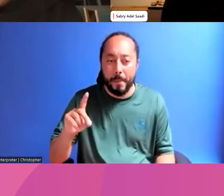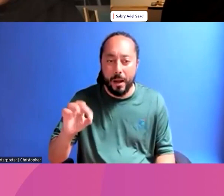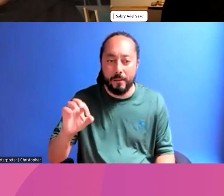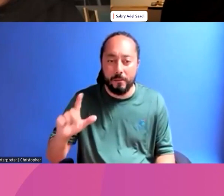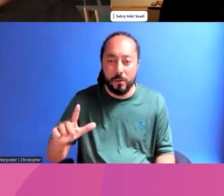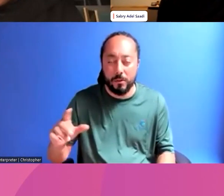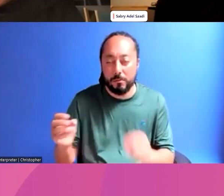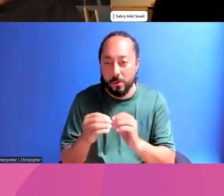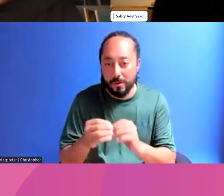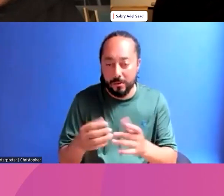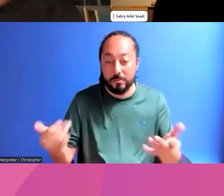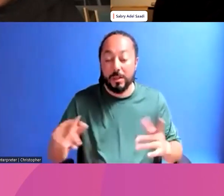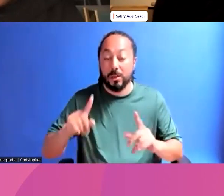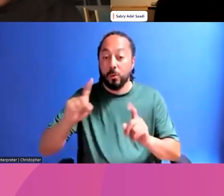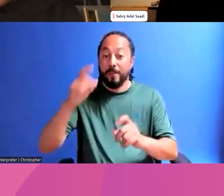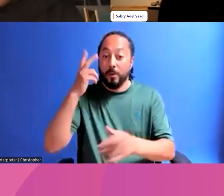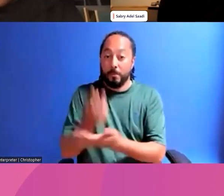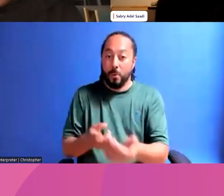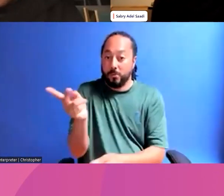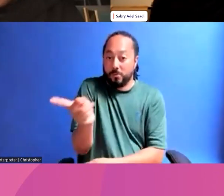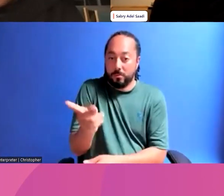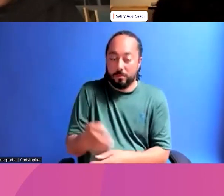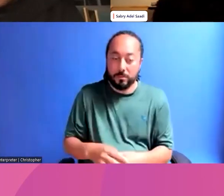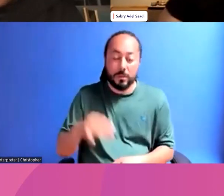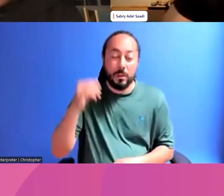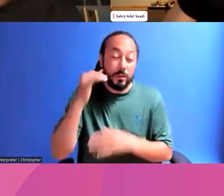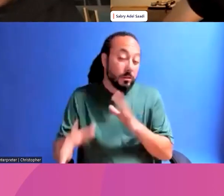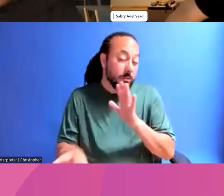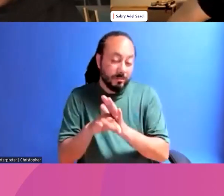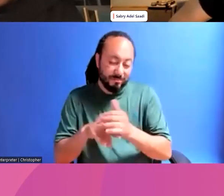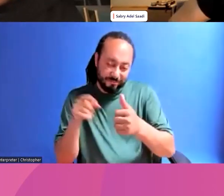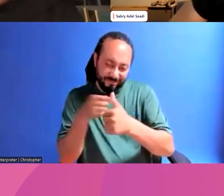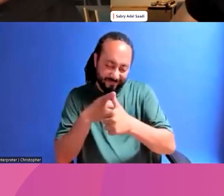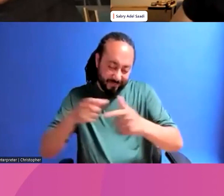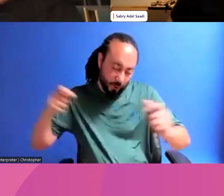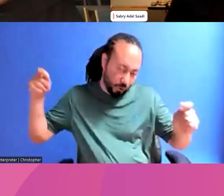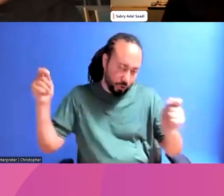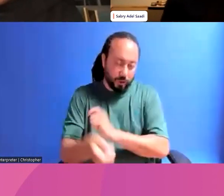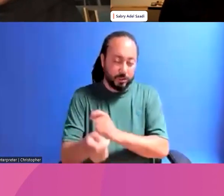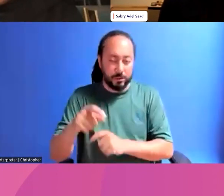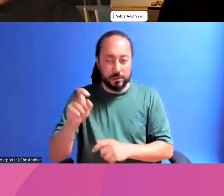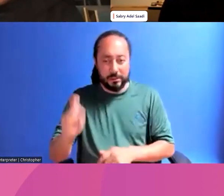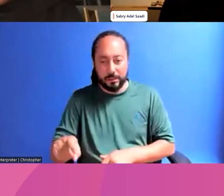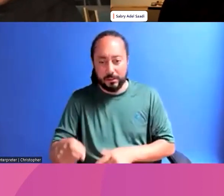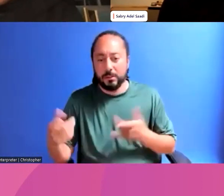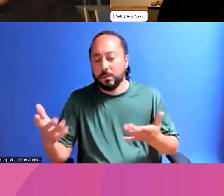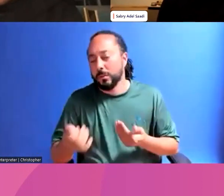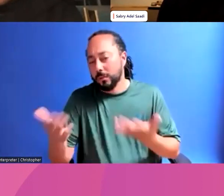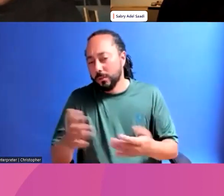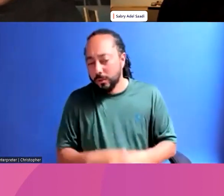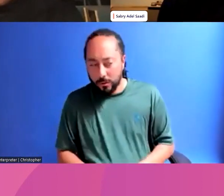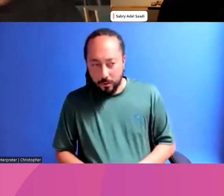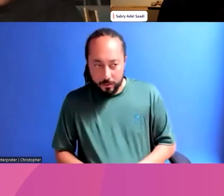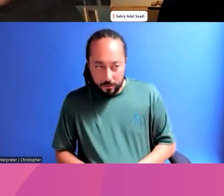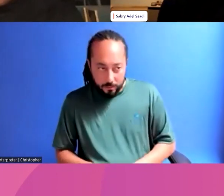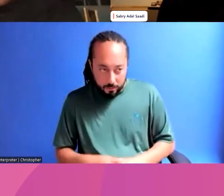my question to both of you is, if you were to choose your most important kind of changes that need to be made, what would you recommend that